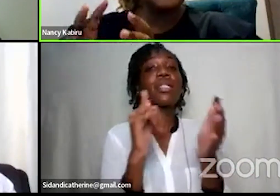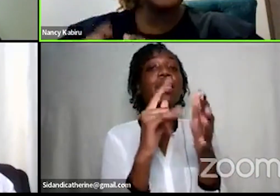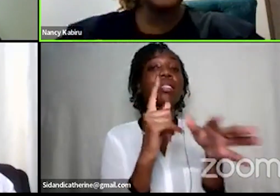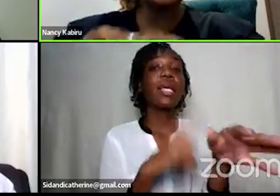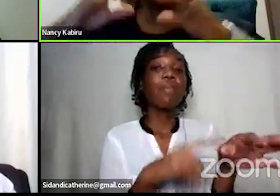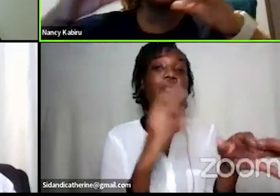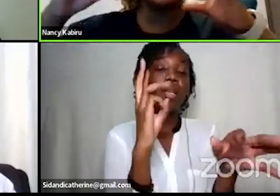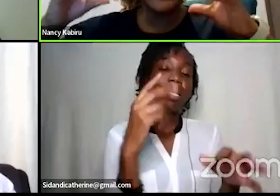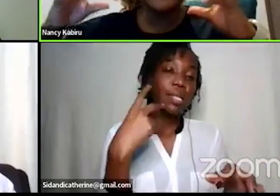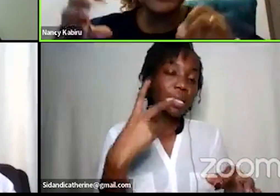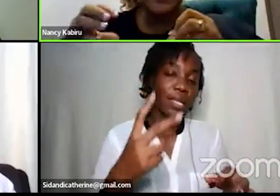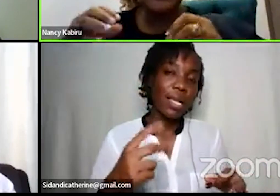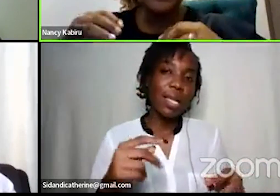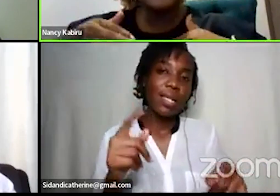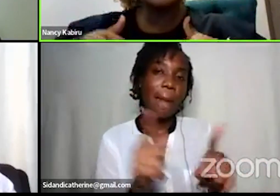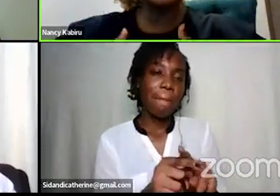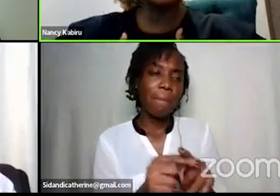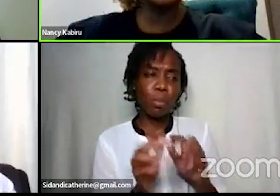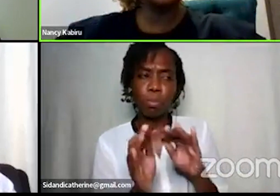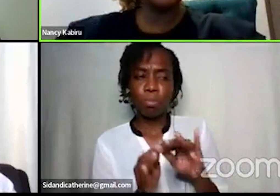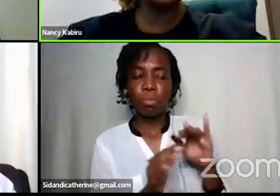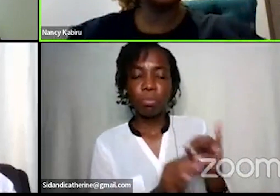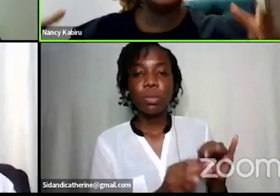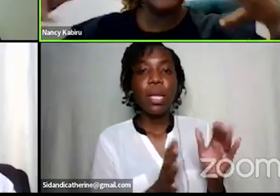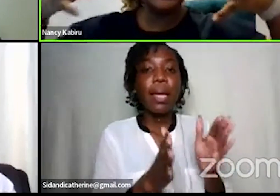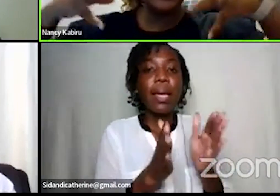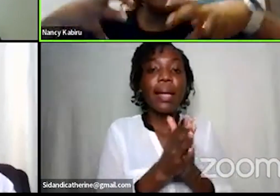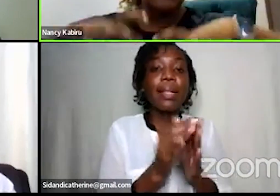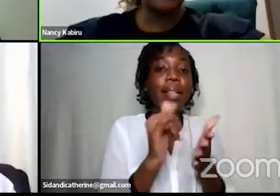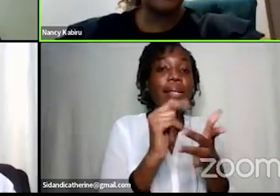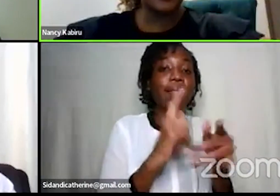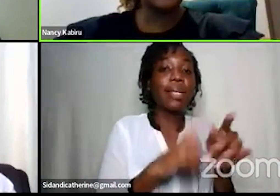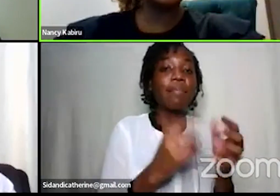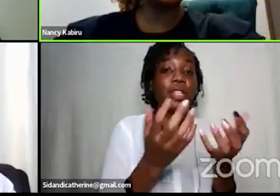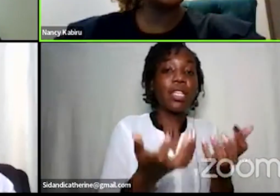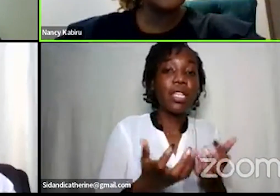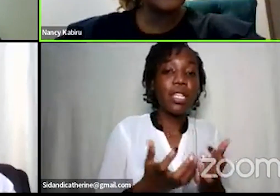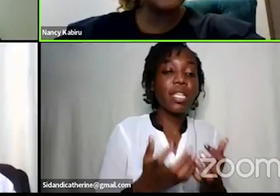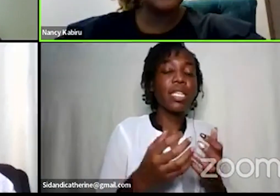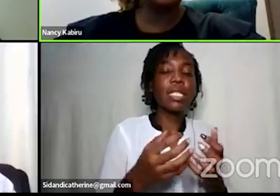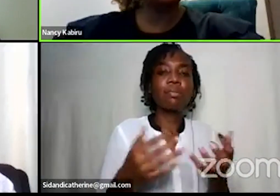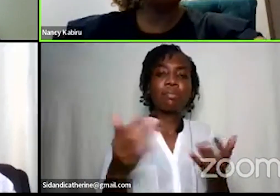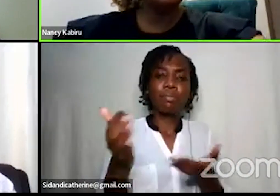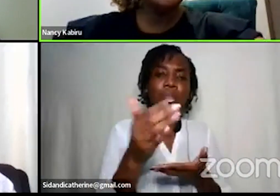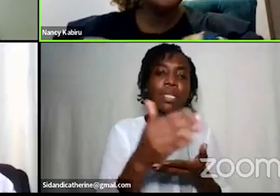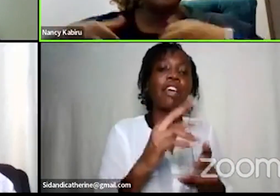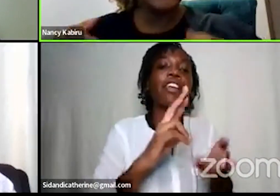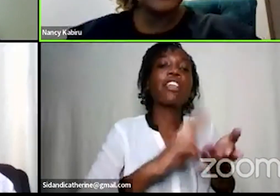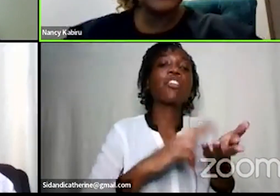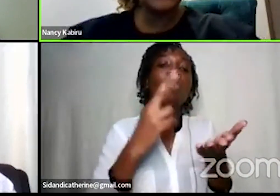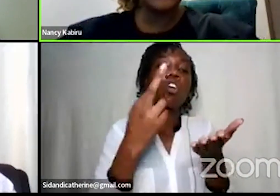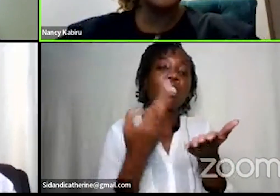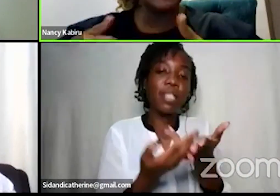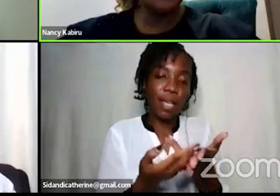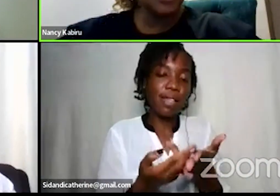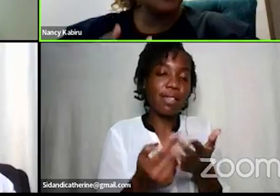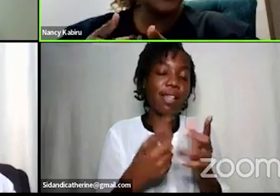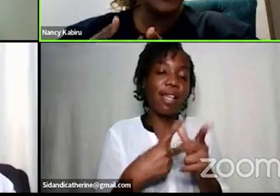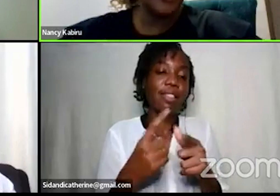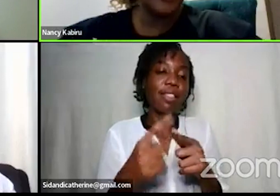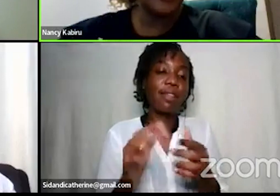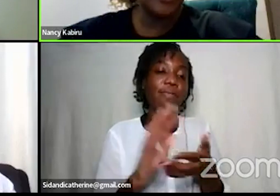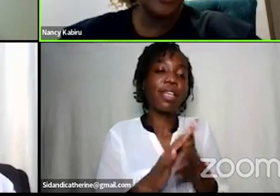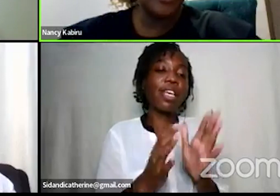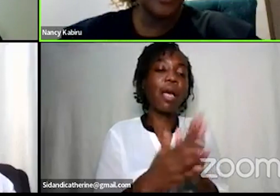as isolating. It is that time that they need to actually gather their resources to be authentic and